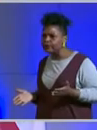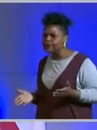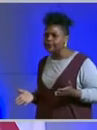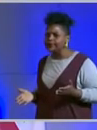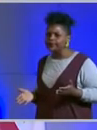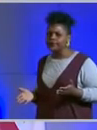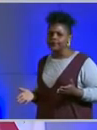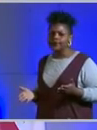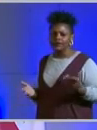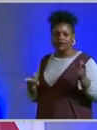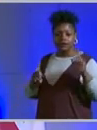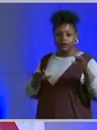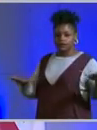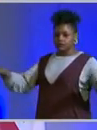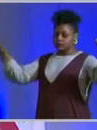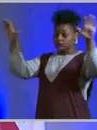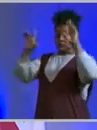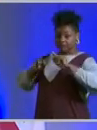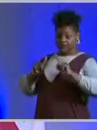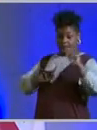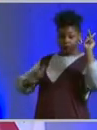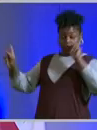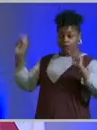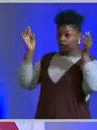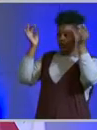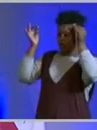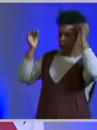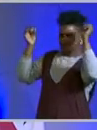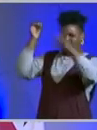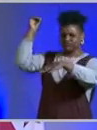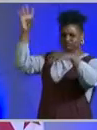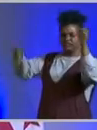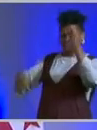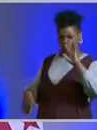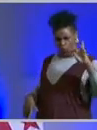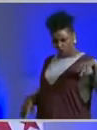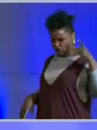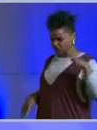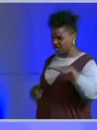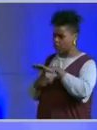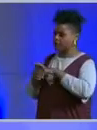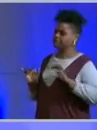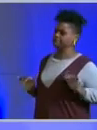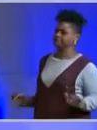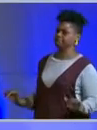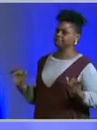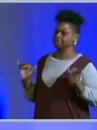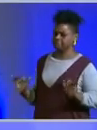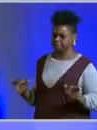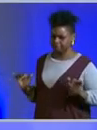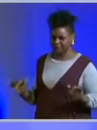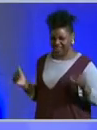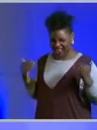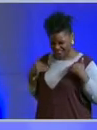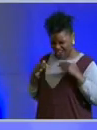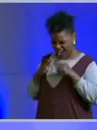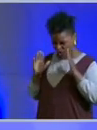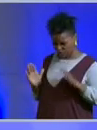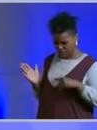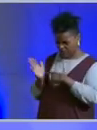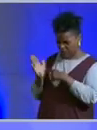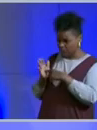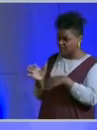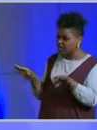all kinds of folks that are thinking about this Washington region, that having housing that is affordable is important to